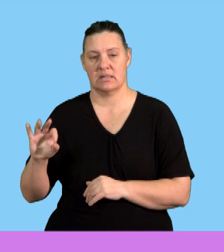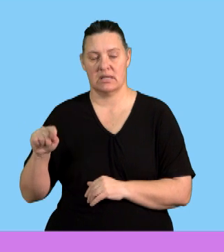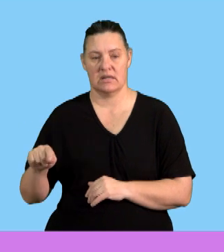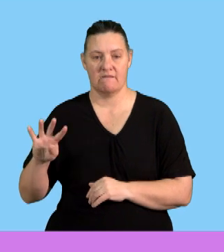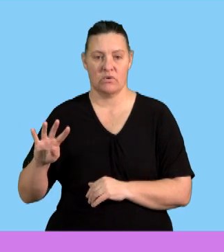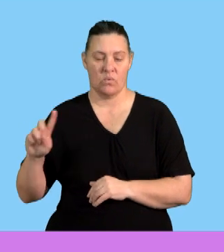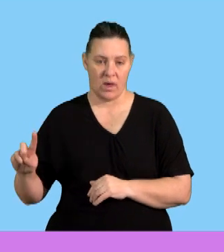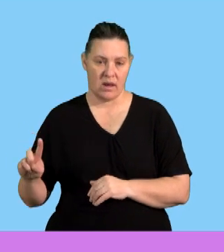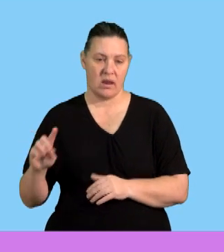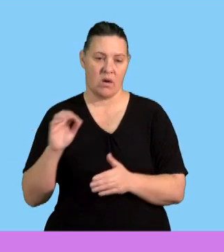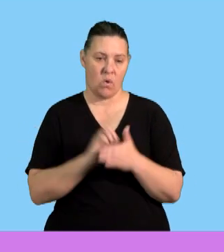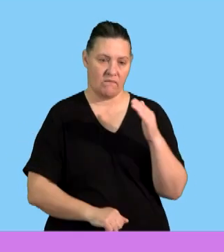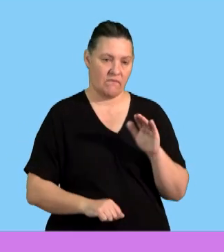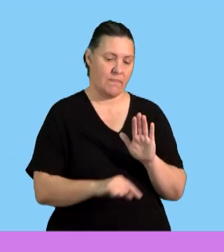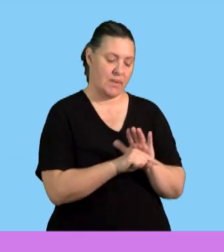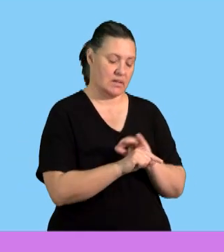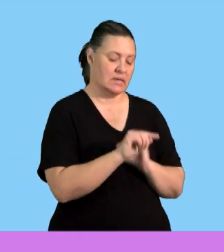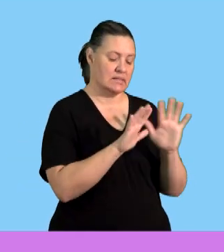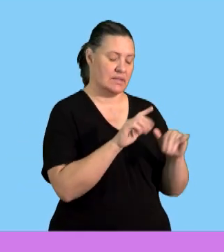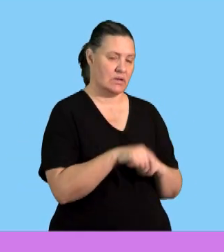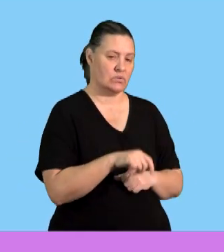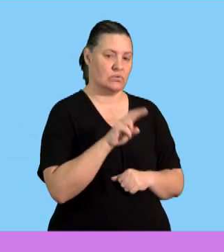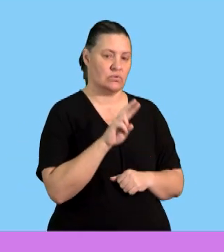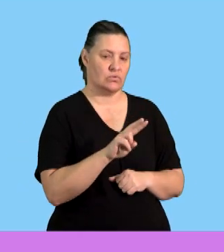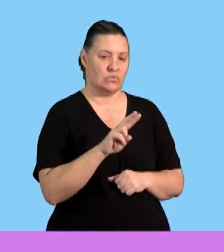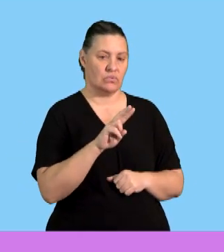10,623 Rand 41 minus